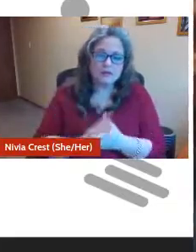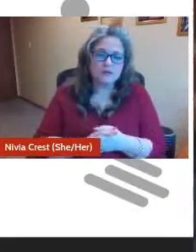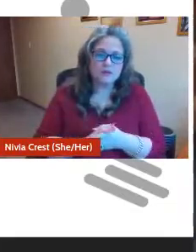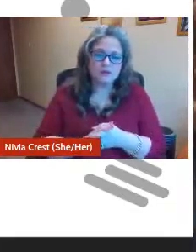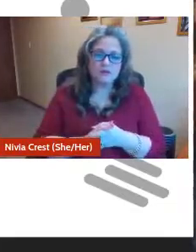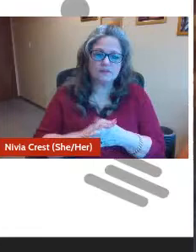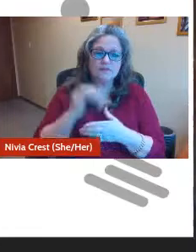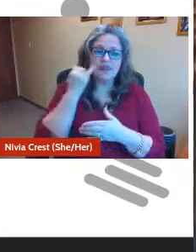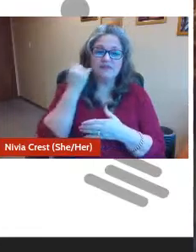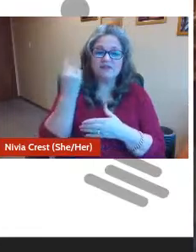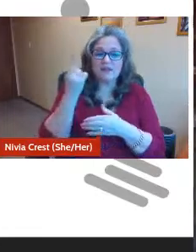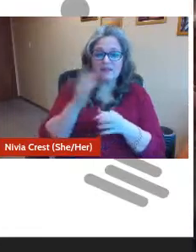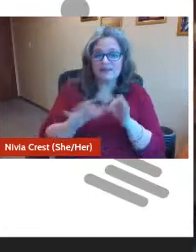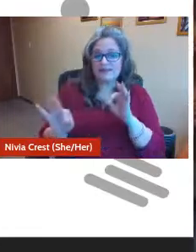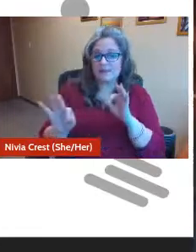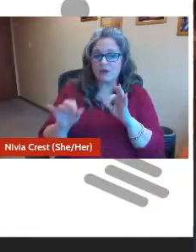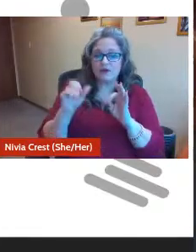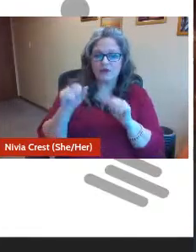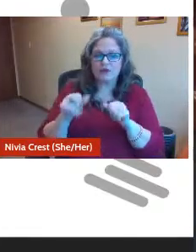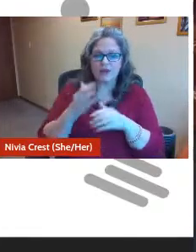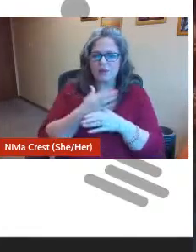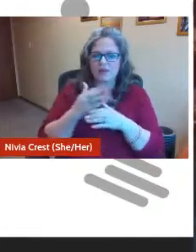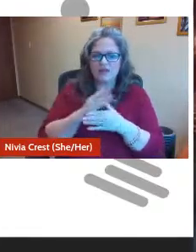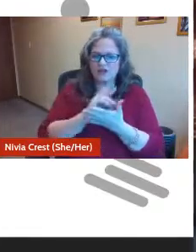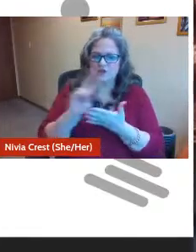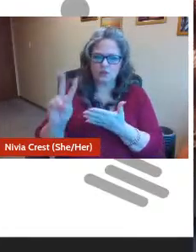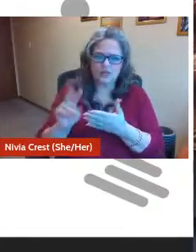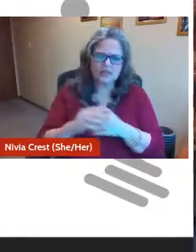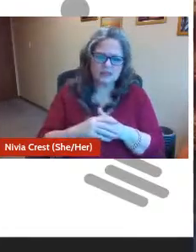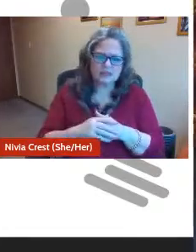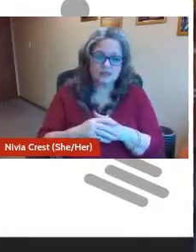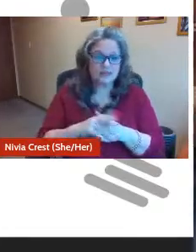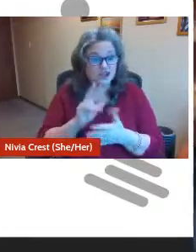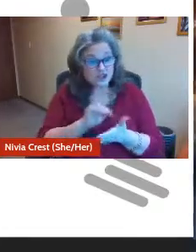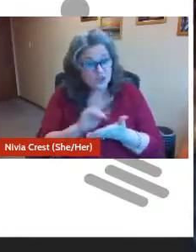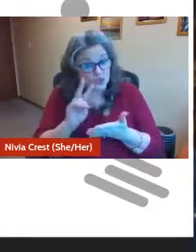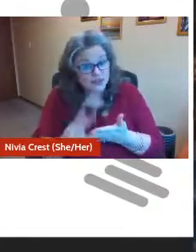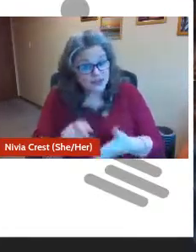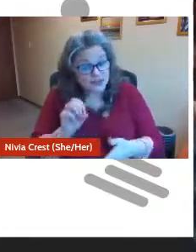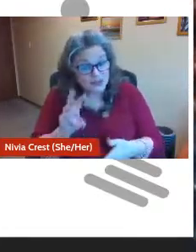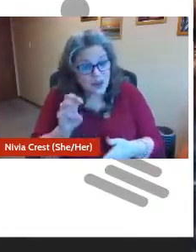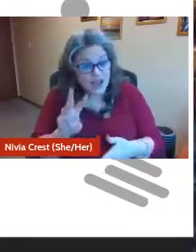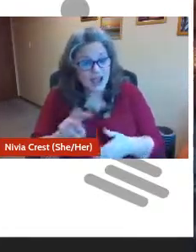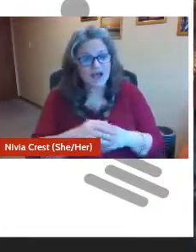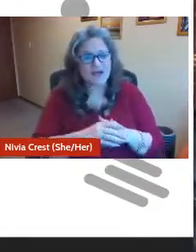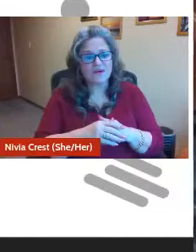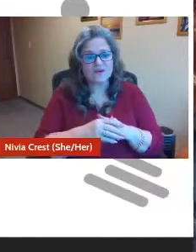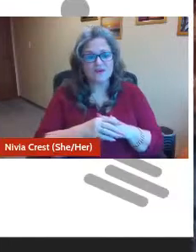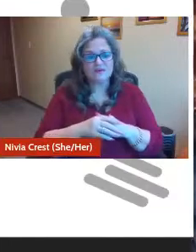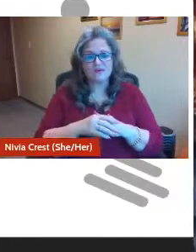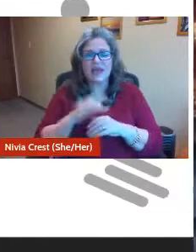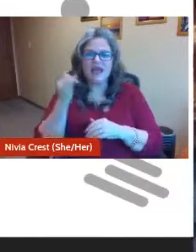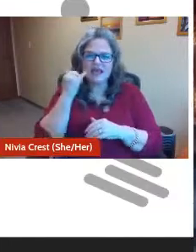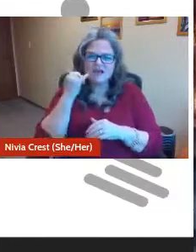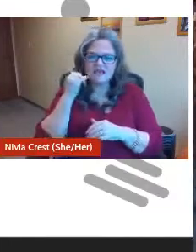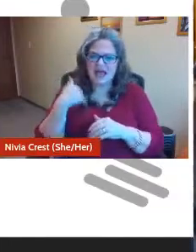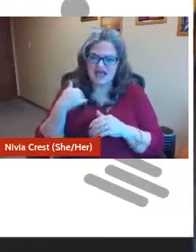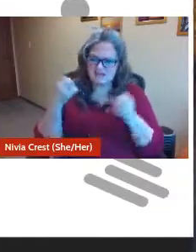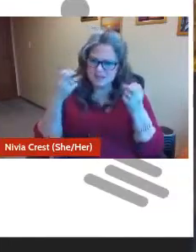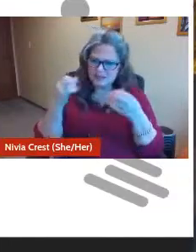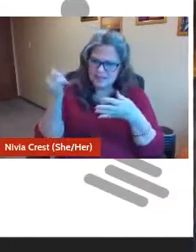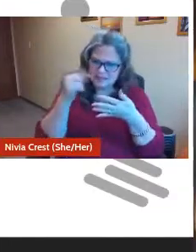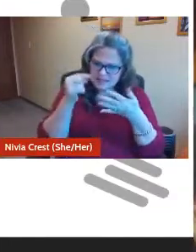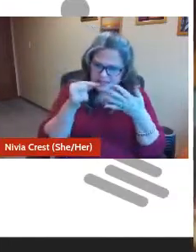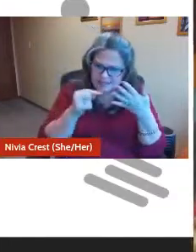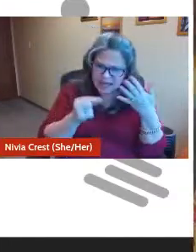if something's simple, then you could do it within maybe 2 weeks. 2 weeks? Yeah. Wow. But then if you got something that's very detailed, then